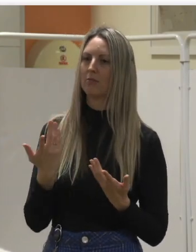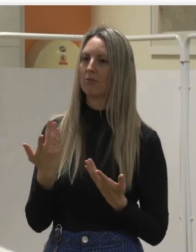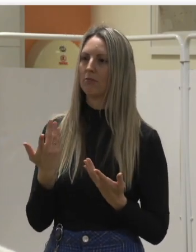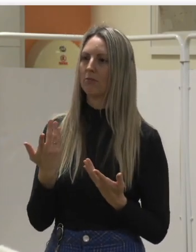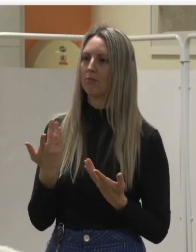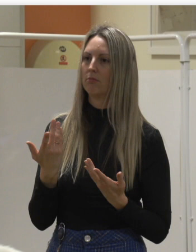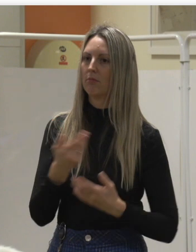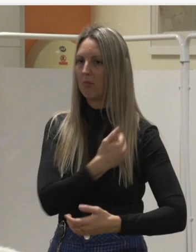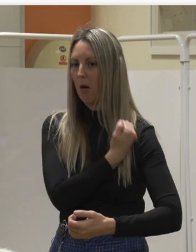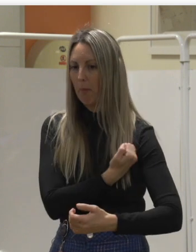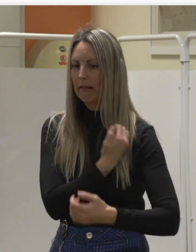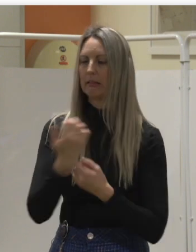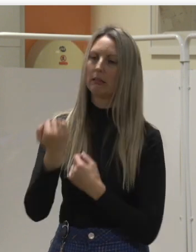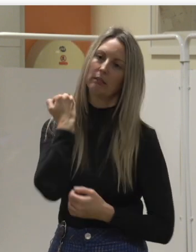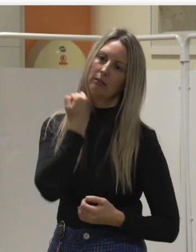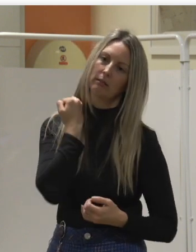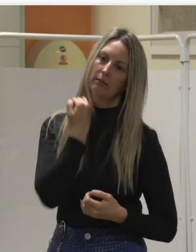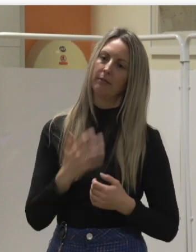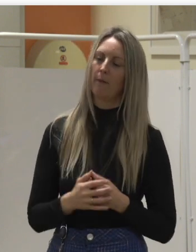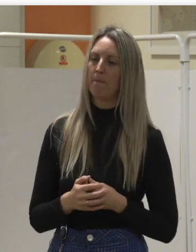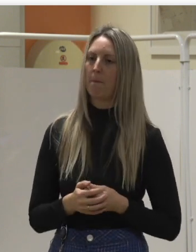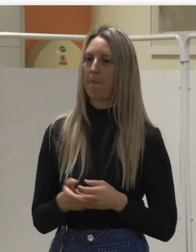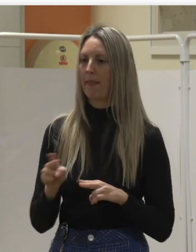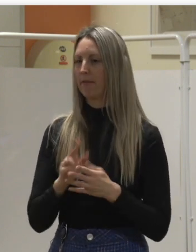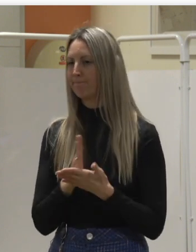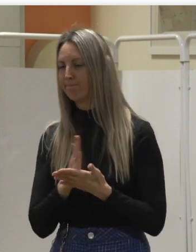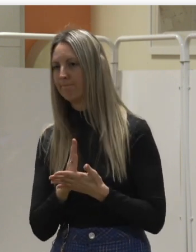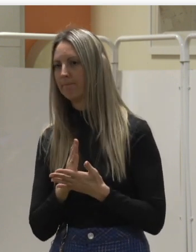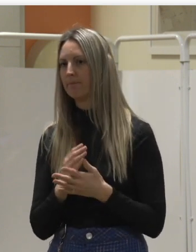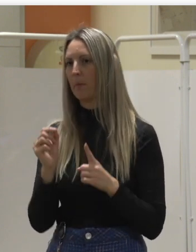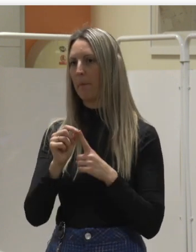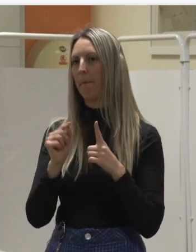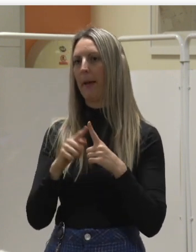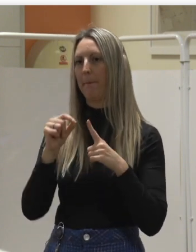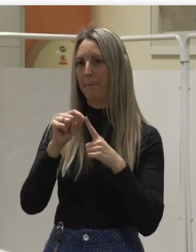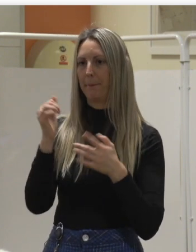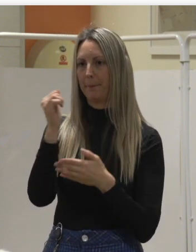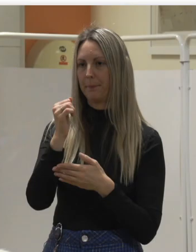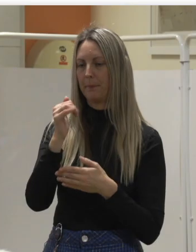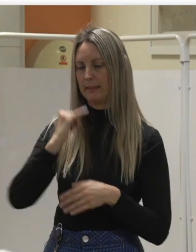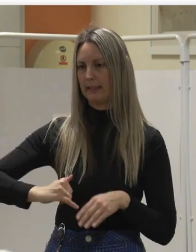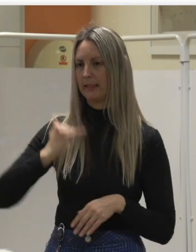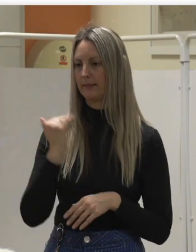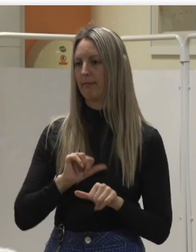sometimes the armpits and neck. And still, if we are not sure, then we do PET scan. Thank